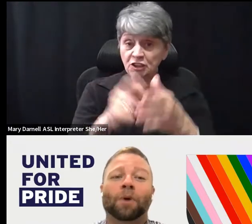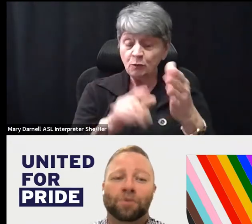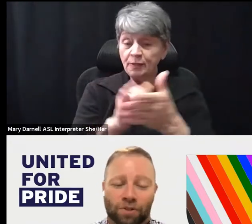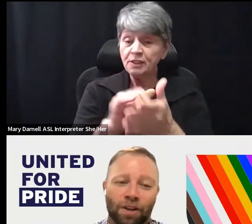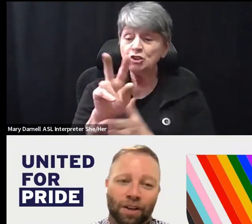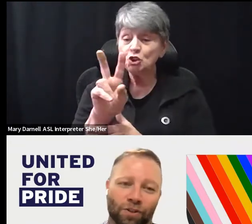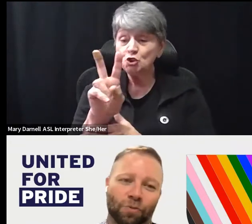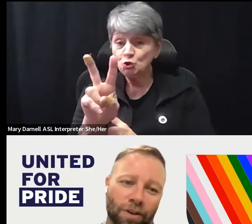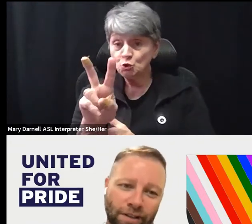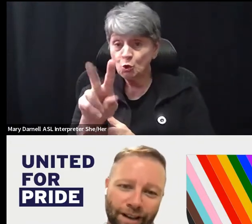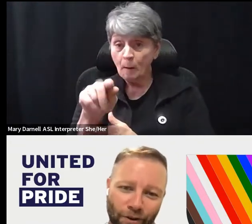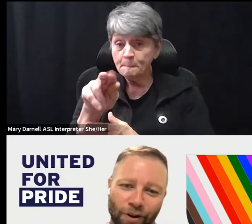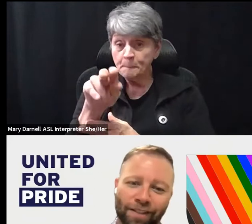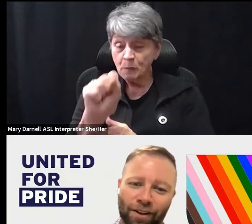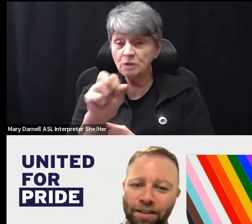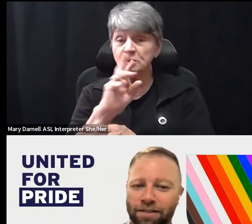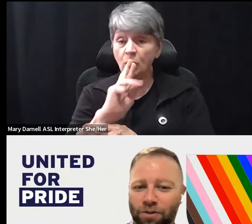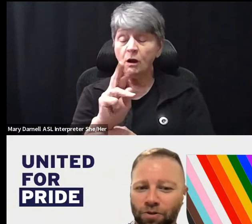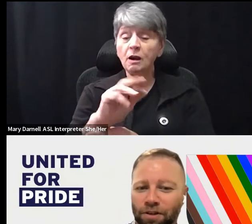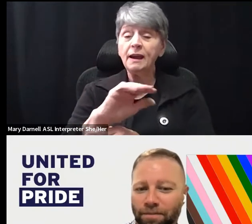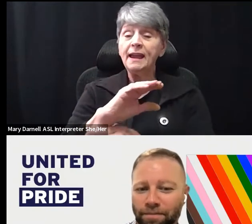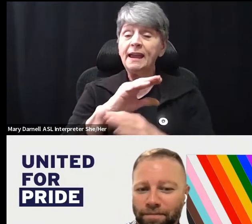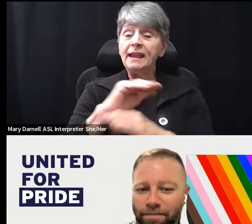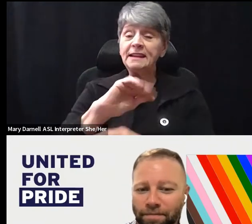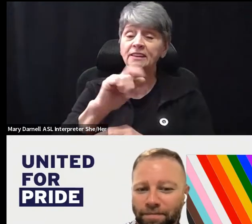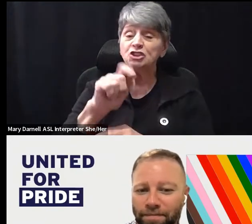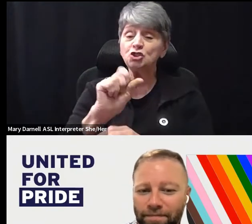they're supposed to work together in the Constitution?